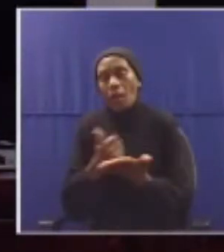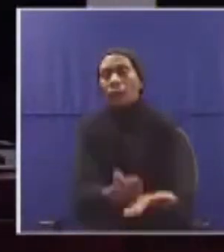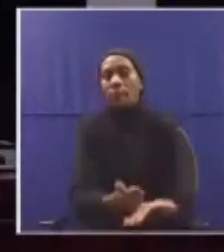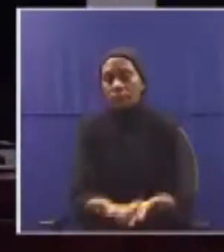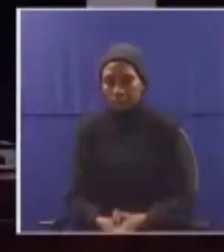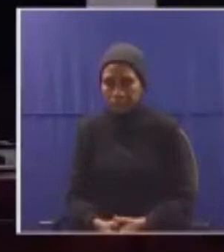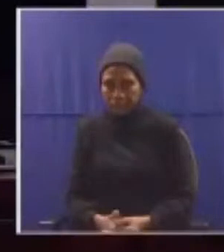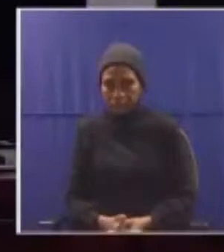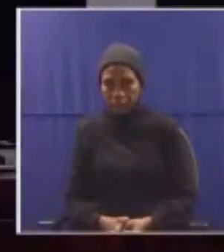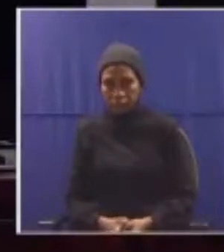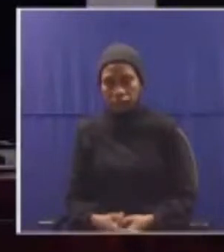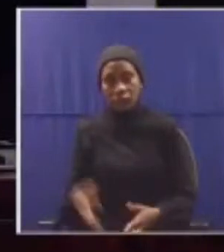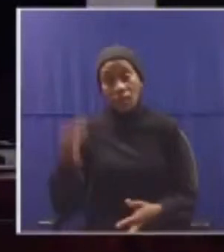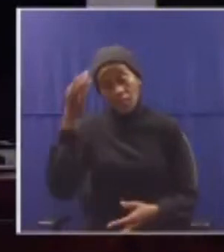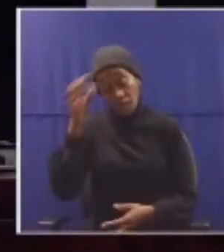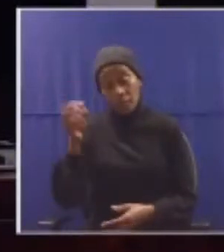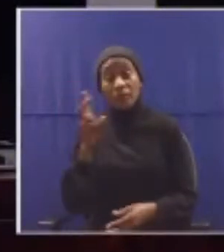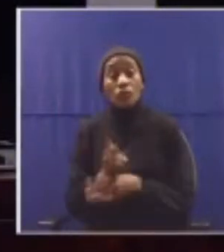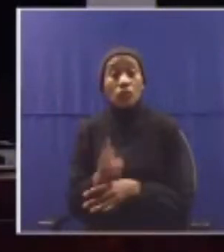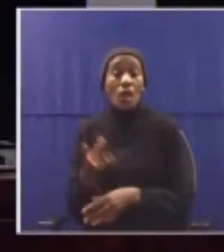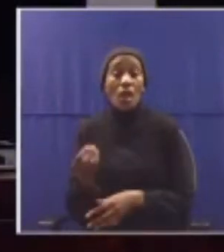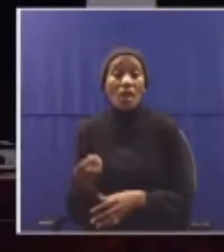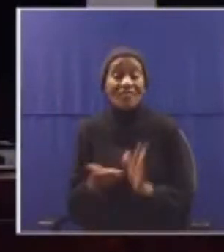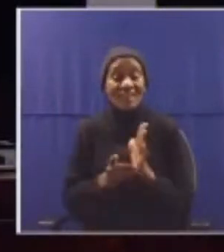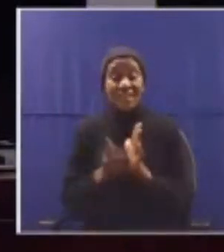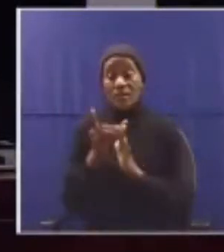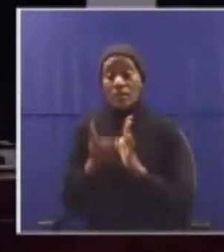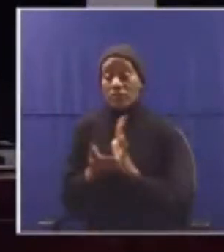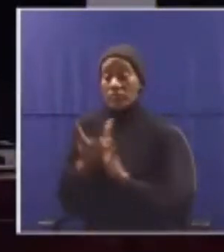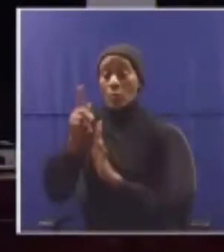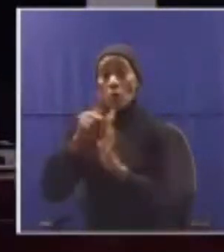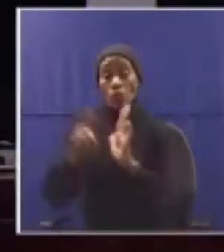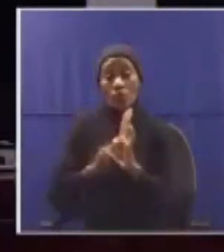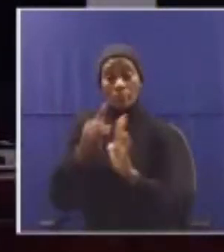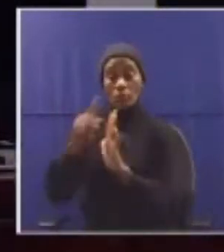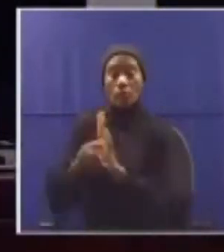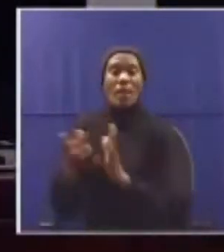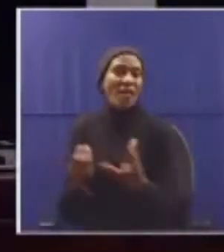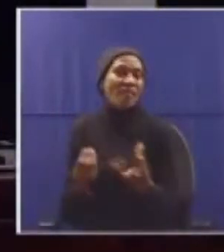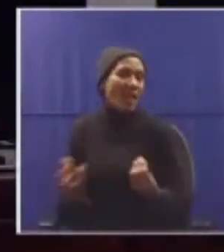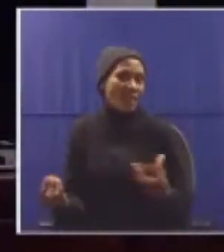Government, as I said, also have developmental programs